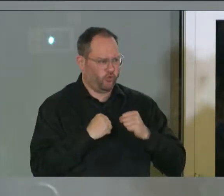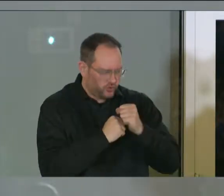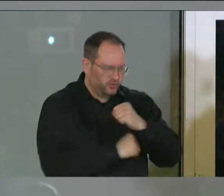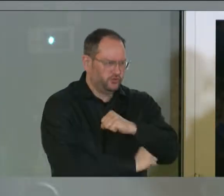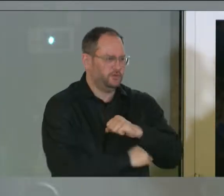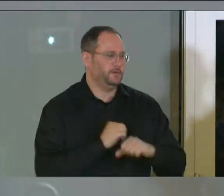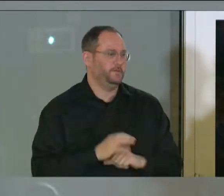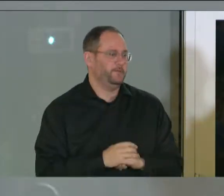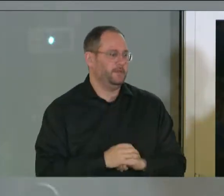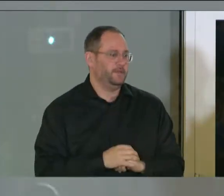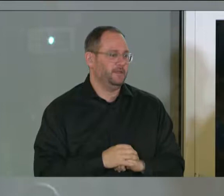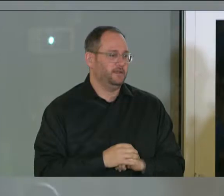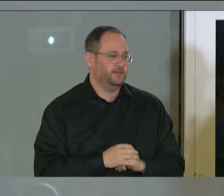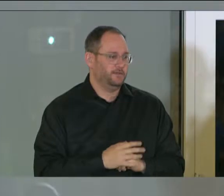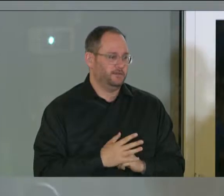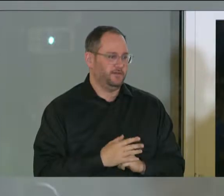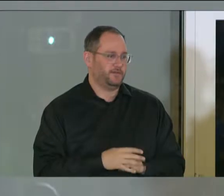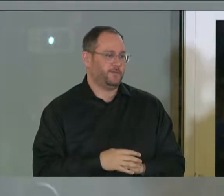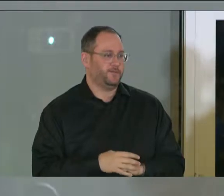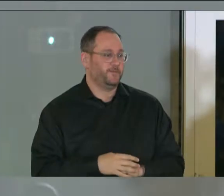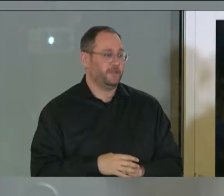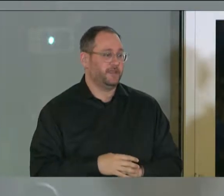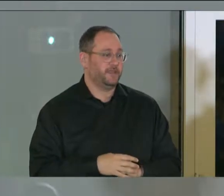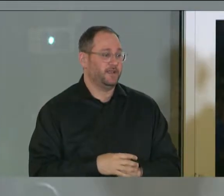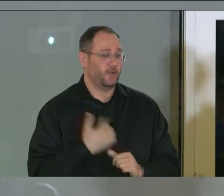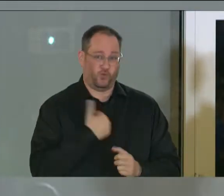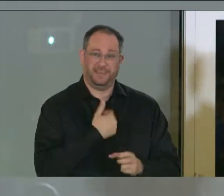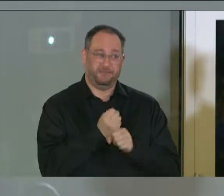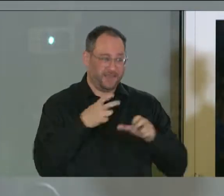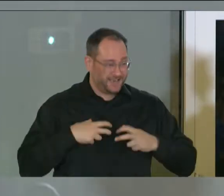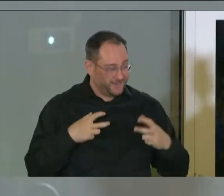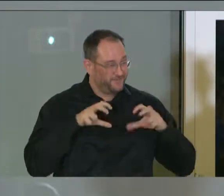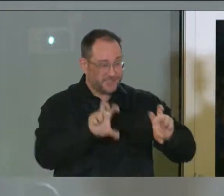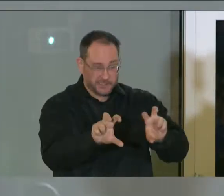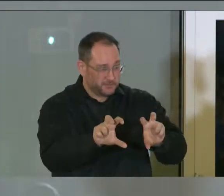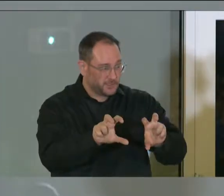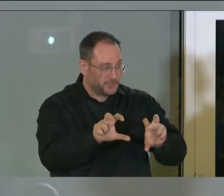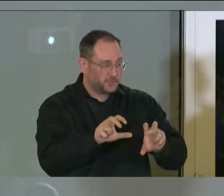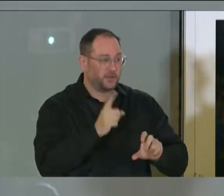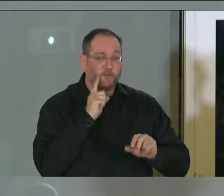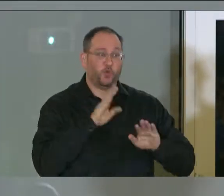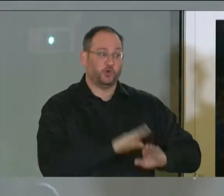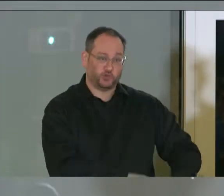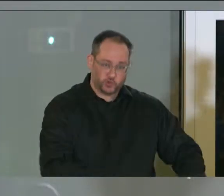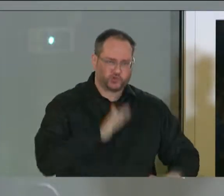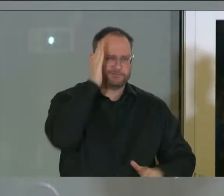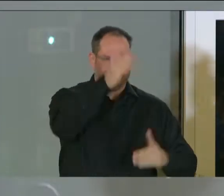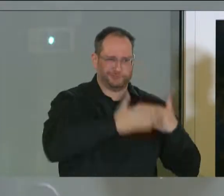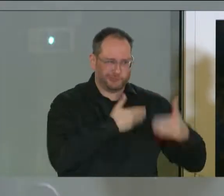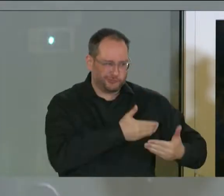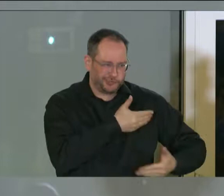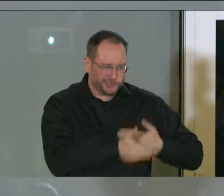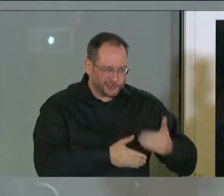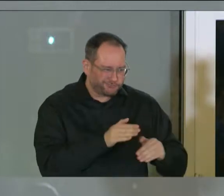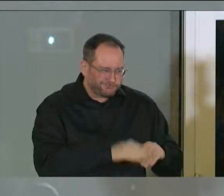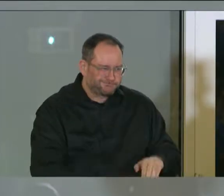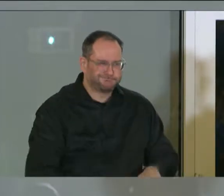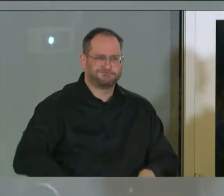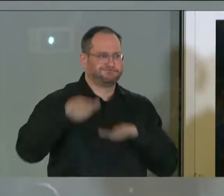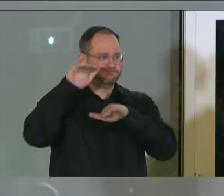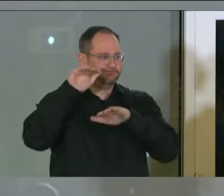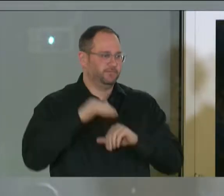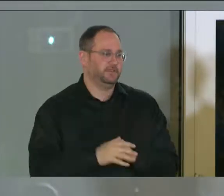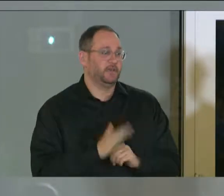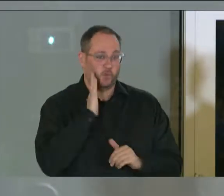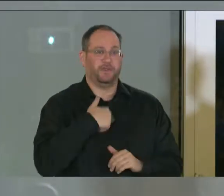investments so that our children and their children will have a clean, safe, healthy, and